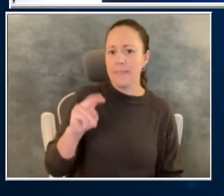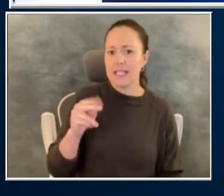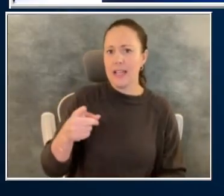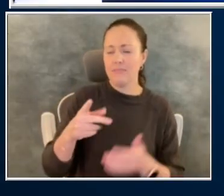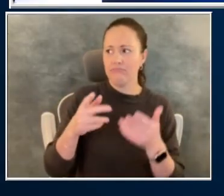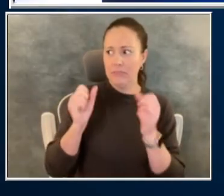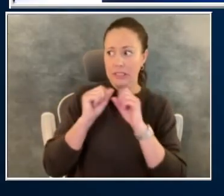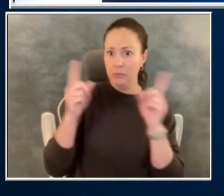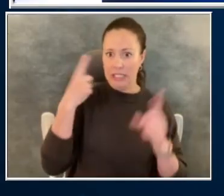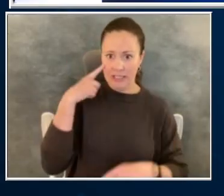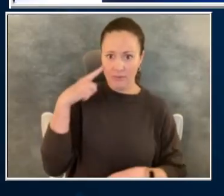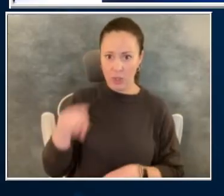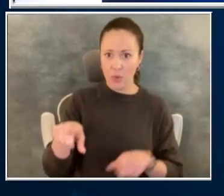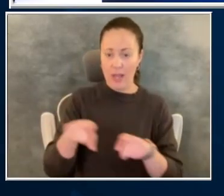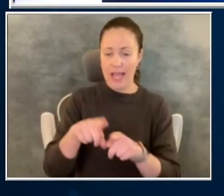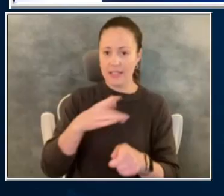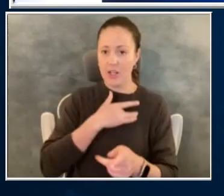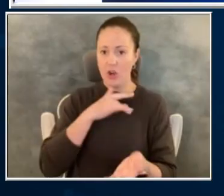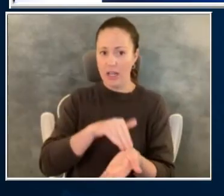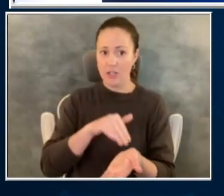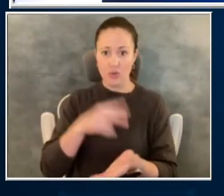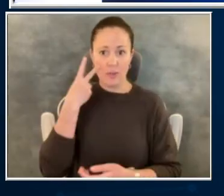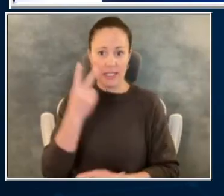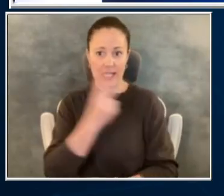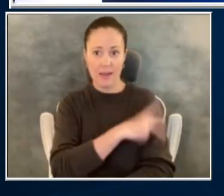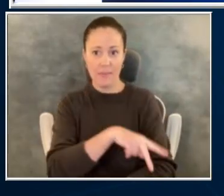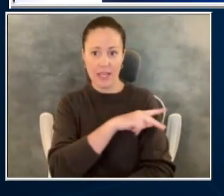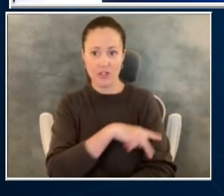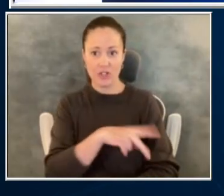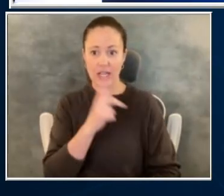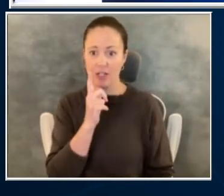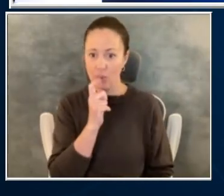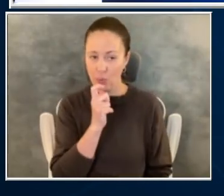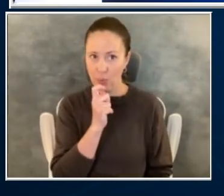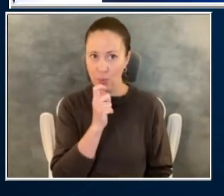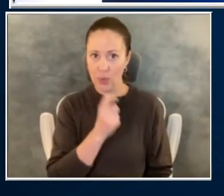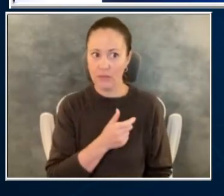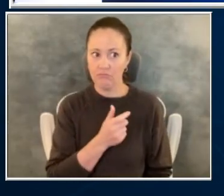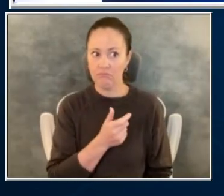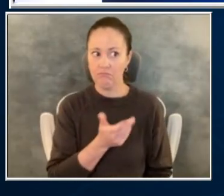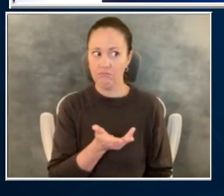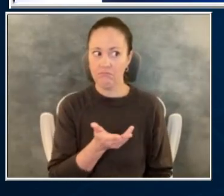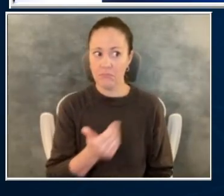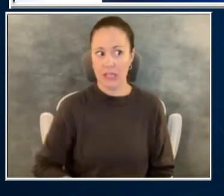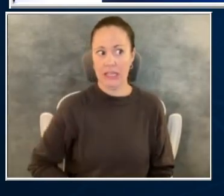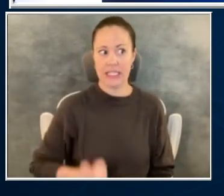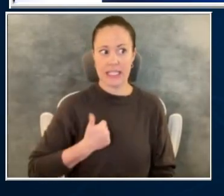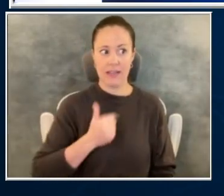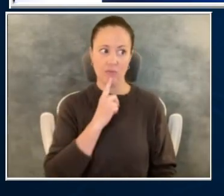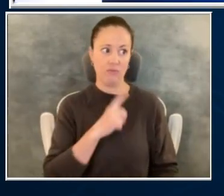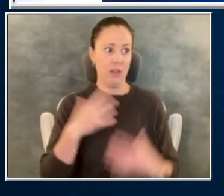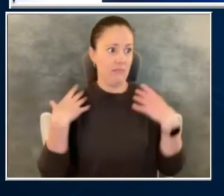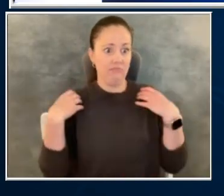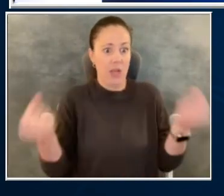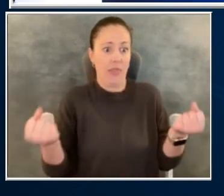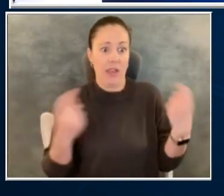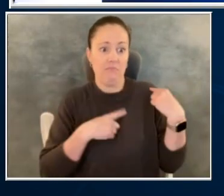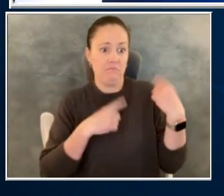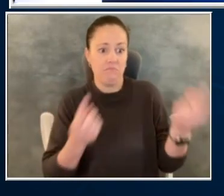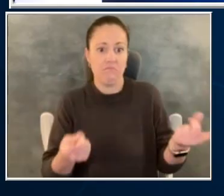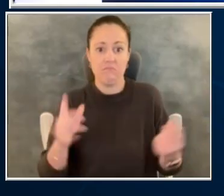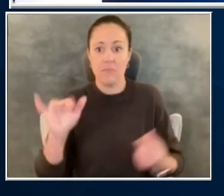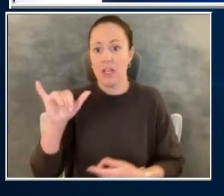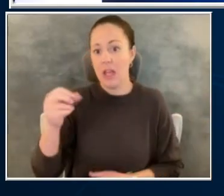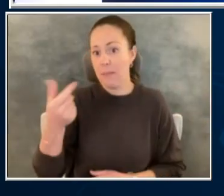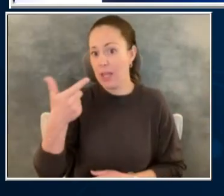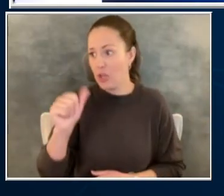you as a cardiologist to see a patient who has lived such a healthy life, is continuing, she does yoga all the time,